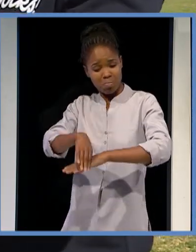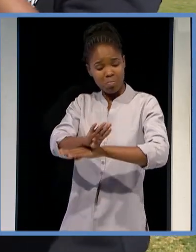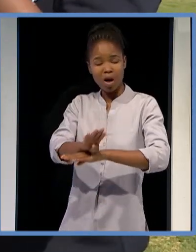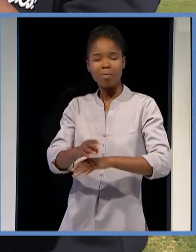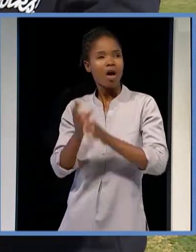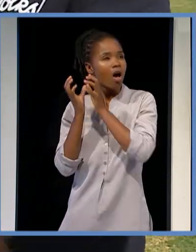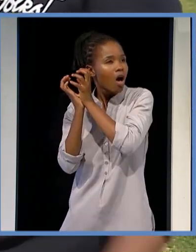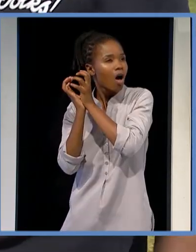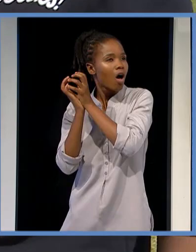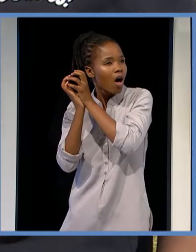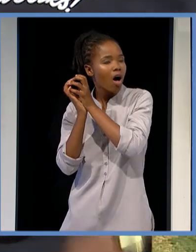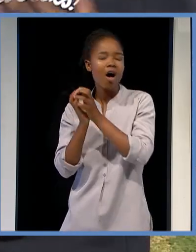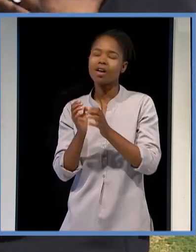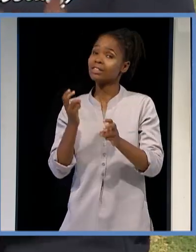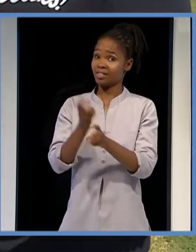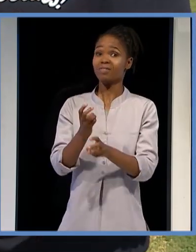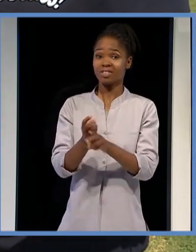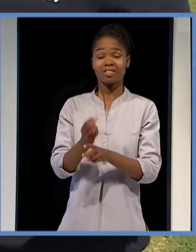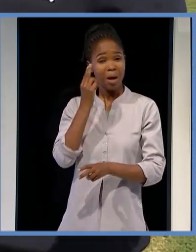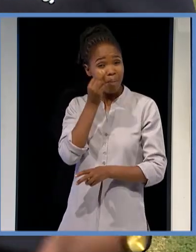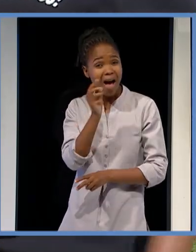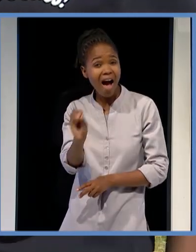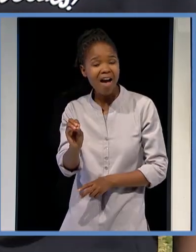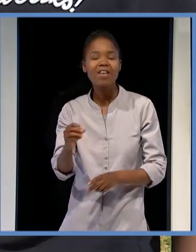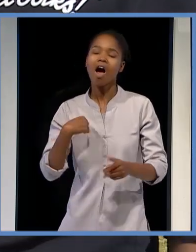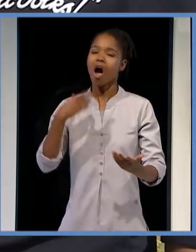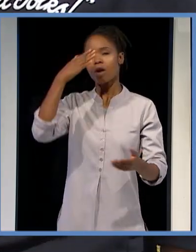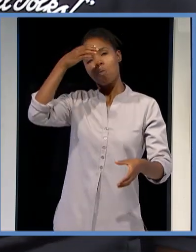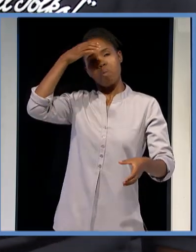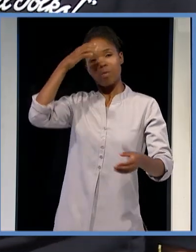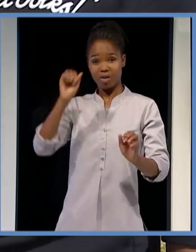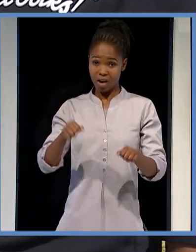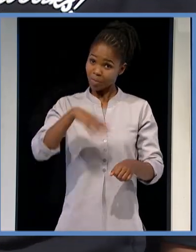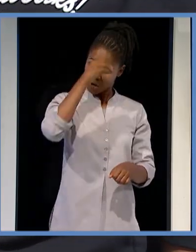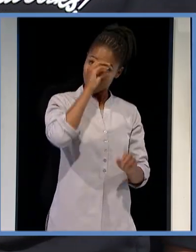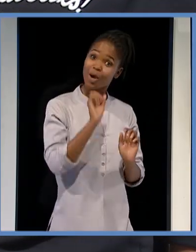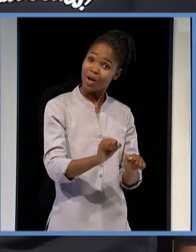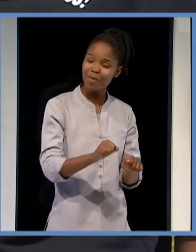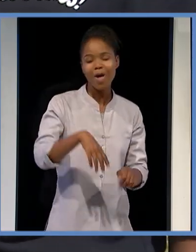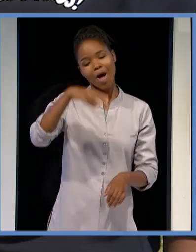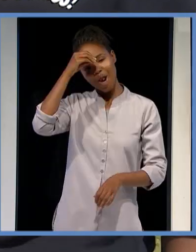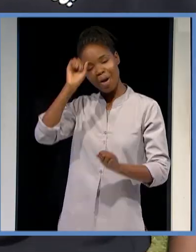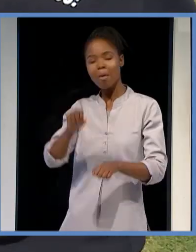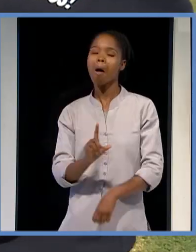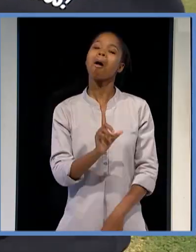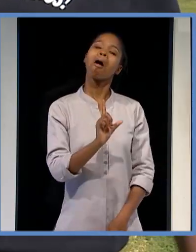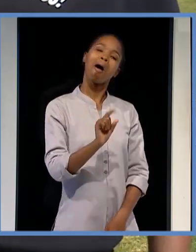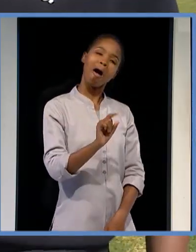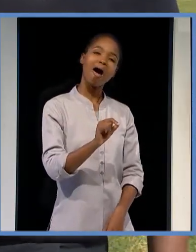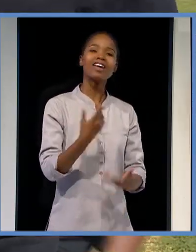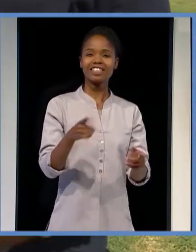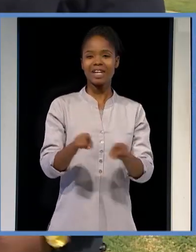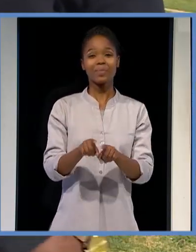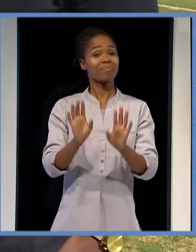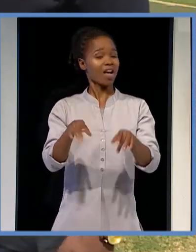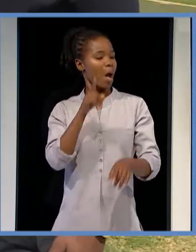listening to the ball and they are hitting it. But because now I know things, so I'm gonna be the blind guy. So and then you've learned something. I've learned something. So I'm gonna take I'm gonna give you 10 yards,